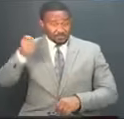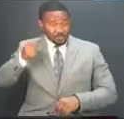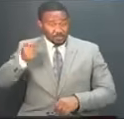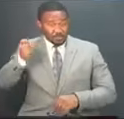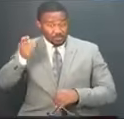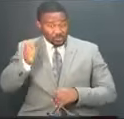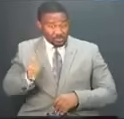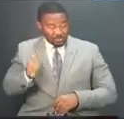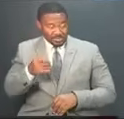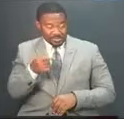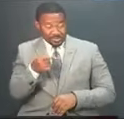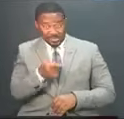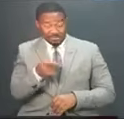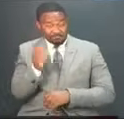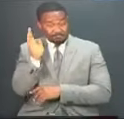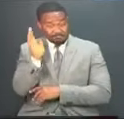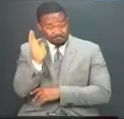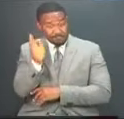he